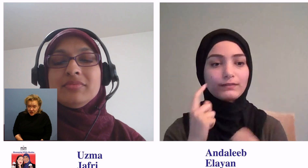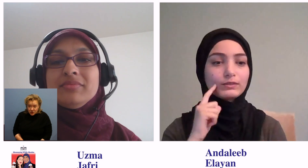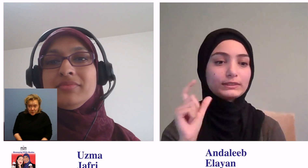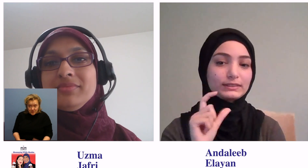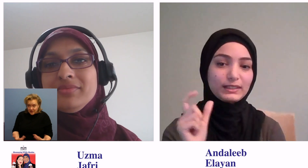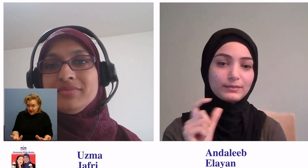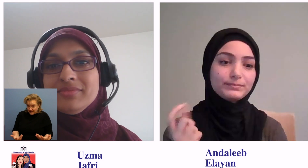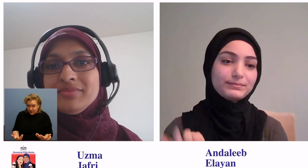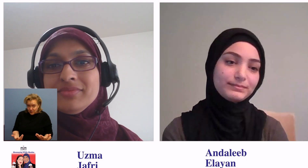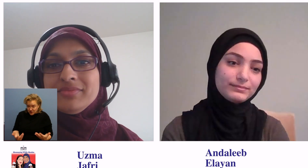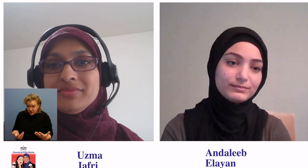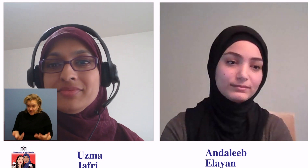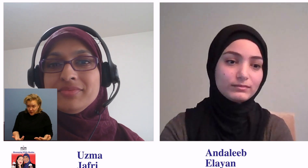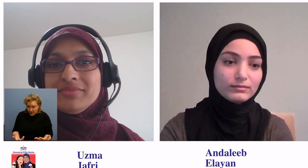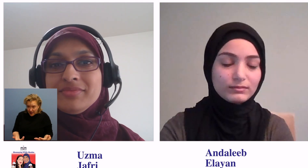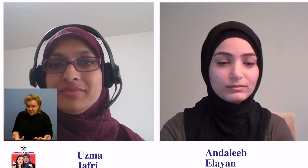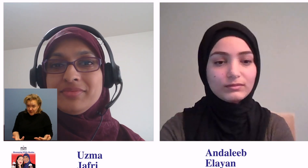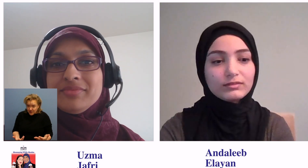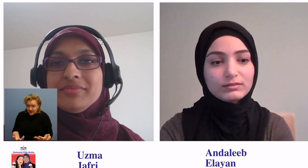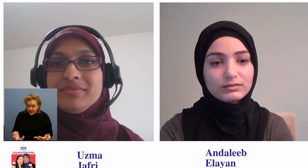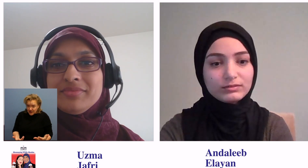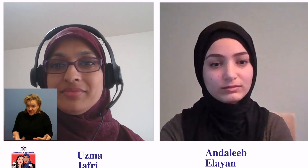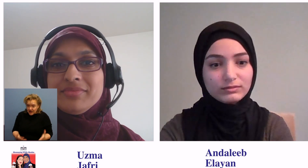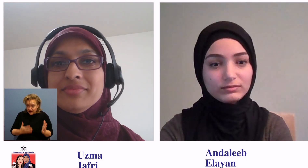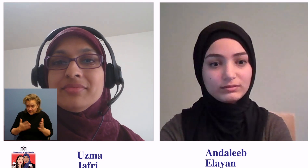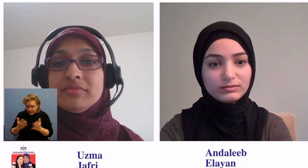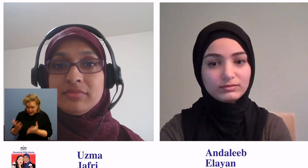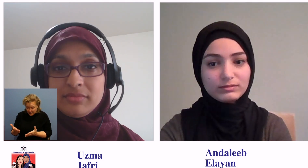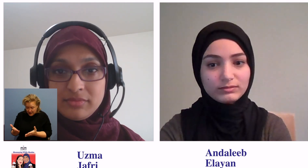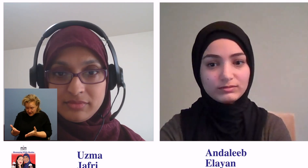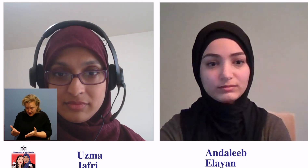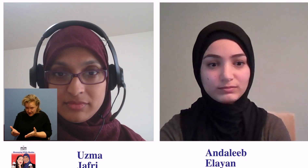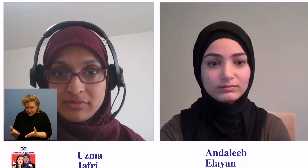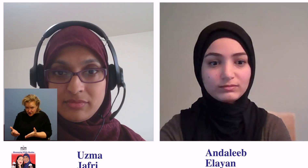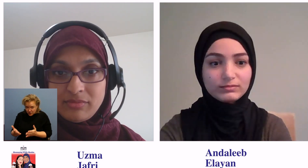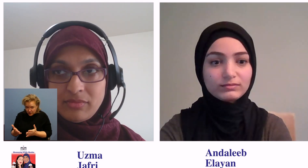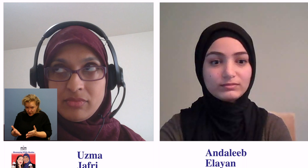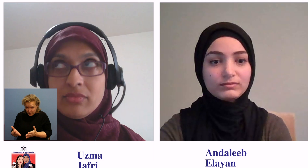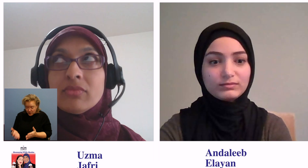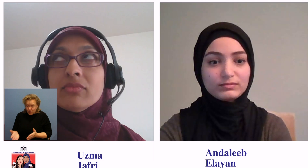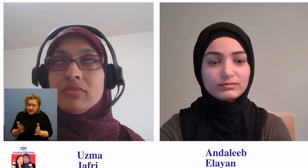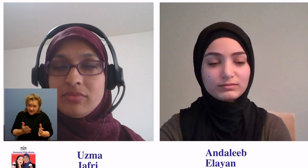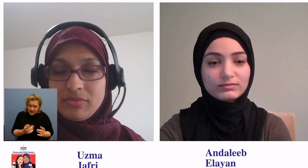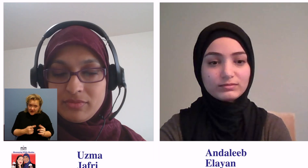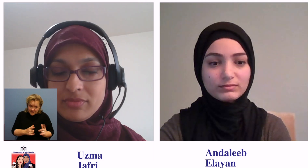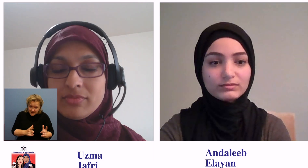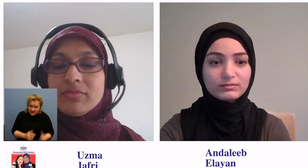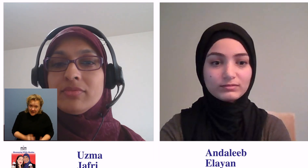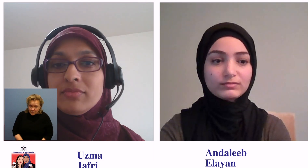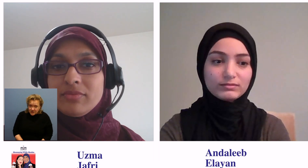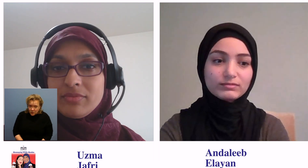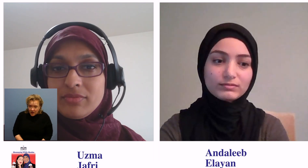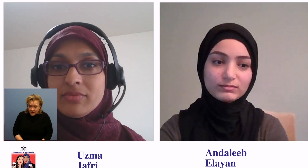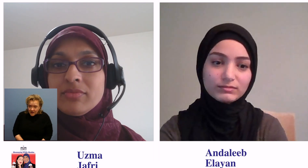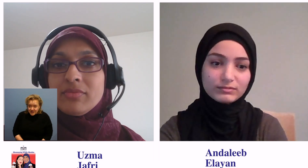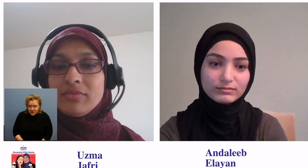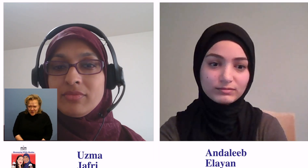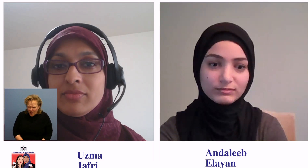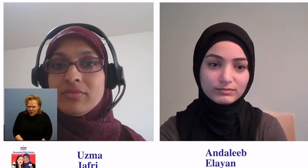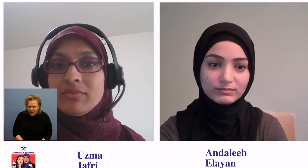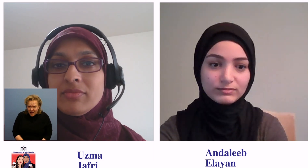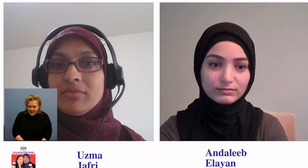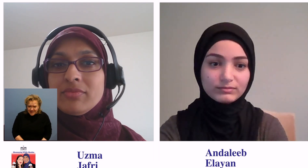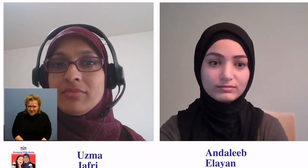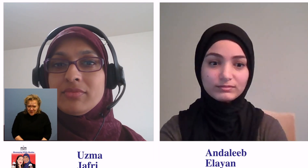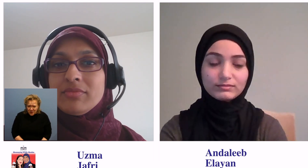to teach interpreters, literally just the vocabulary that they need in English or Arabic words, and then in sign language as well. So